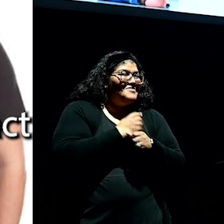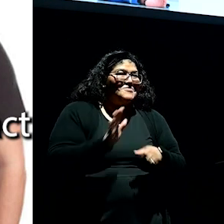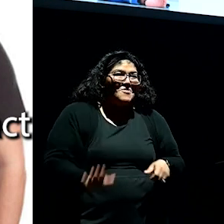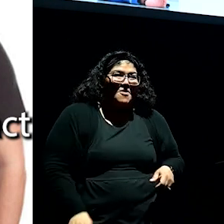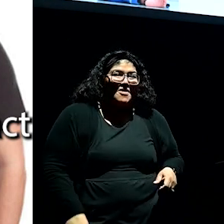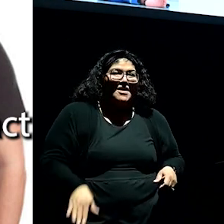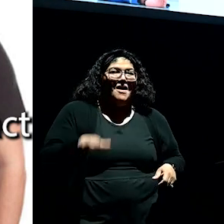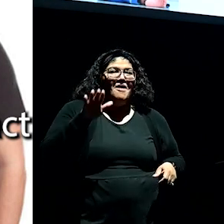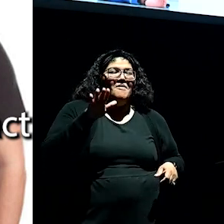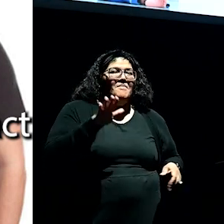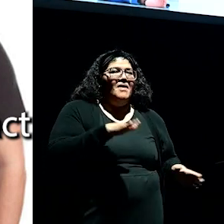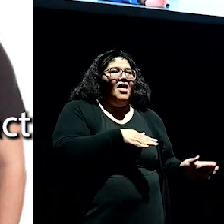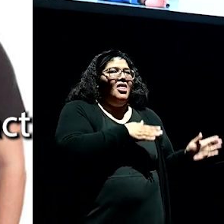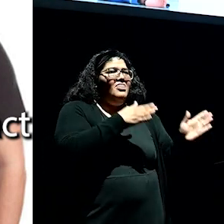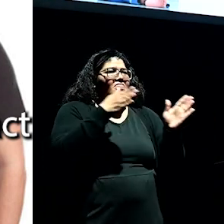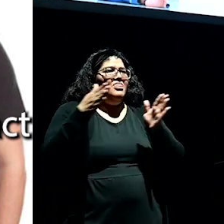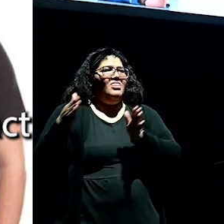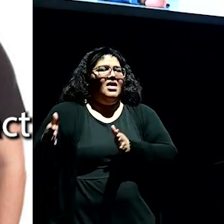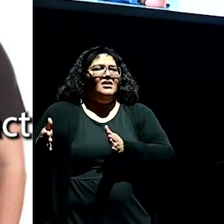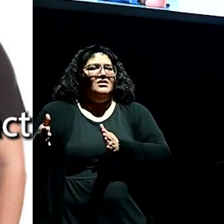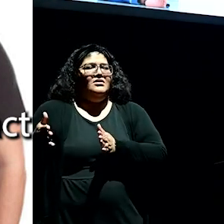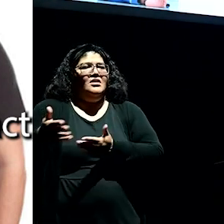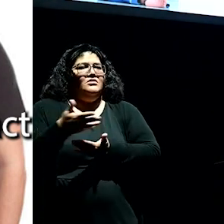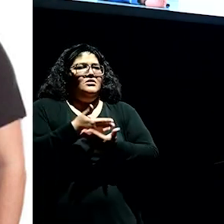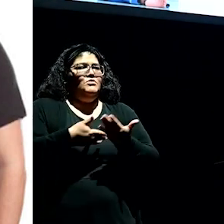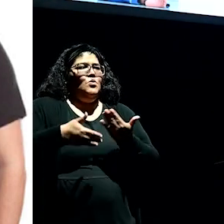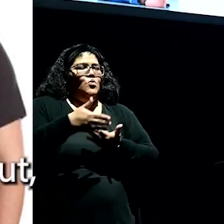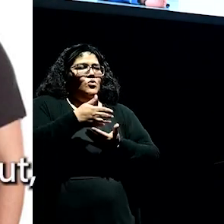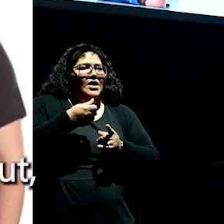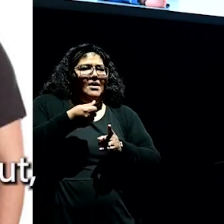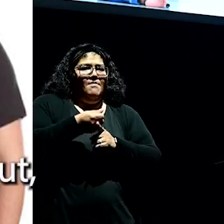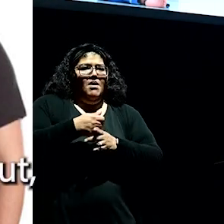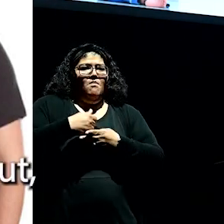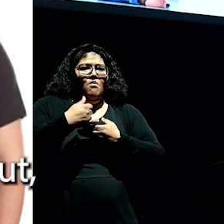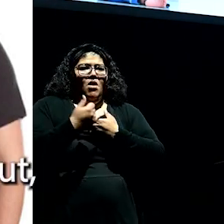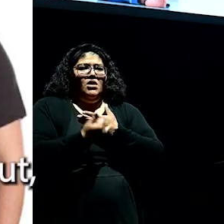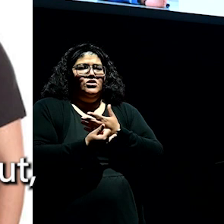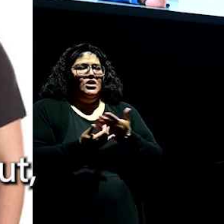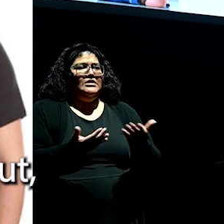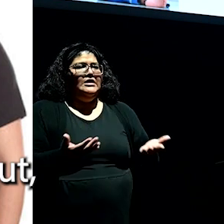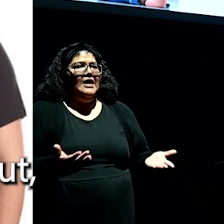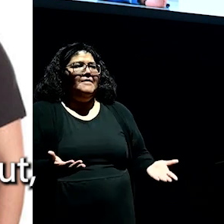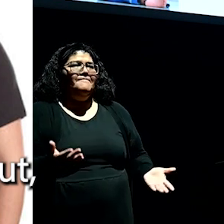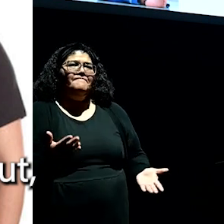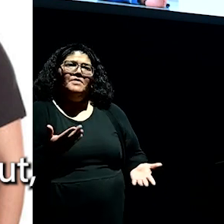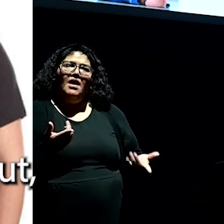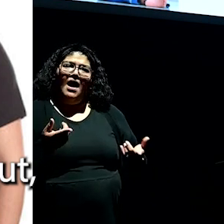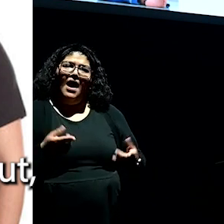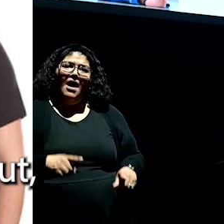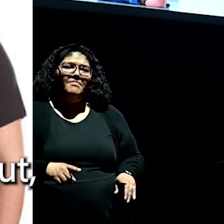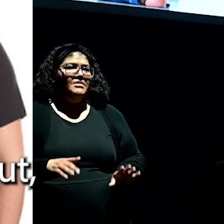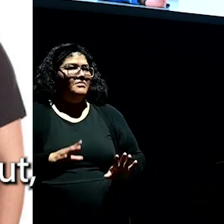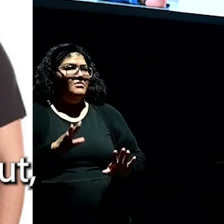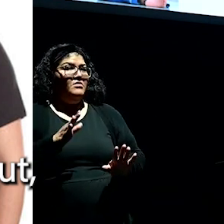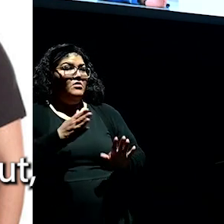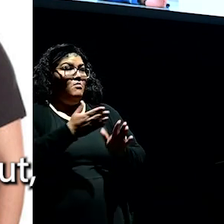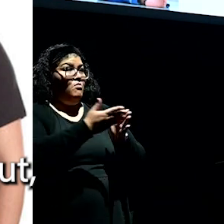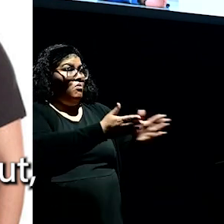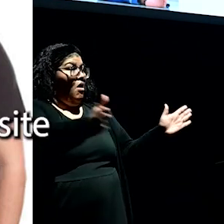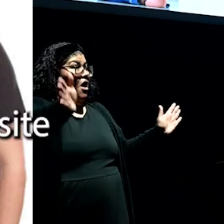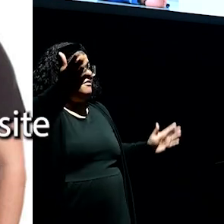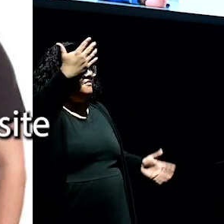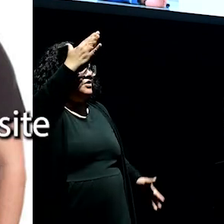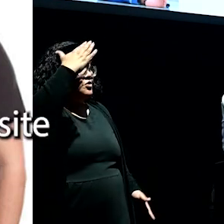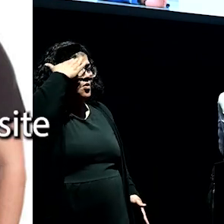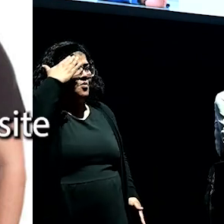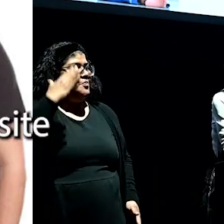a collection of social impact projects that often weren't broadly known,